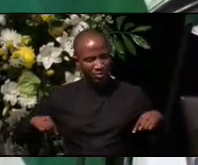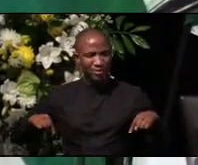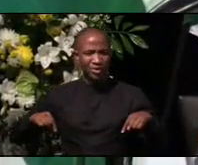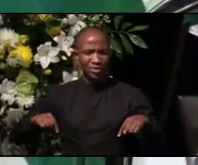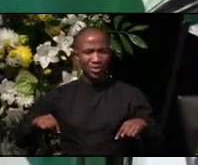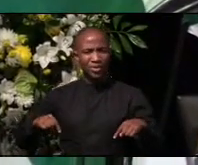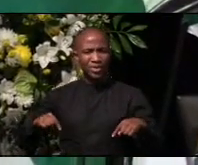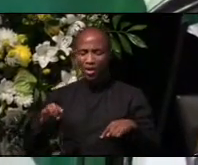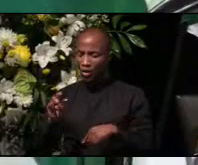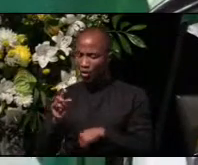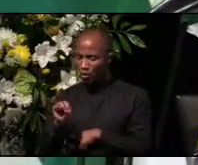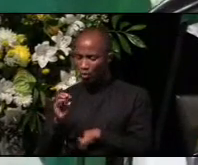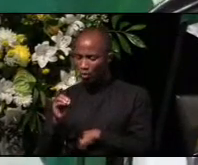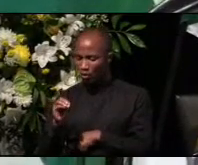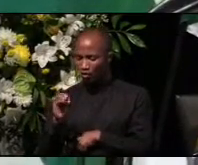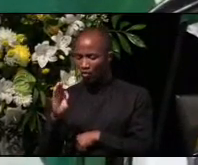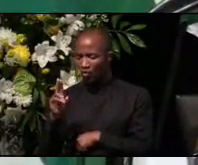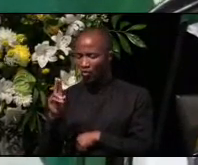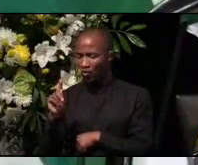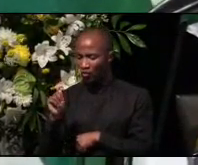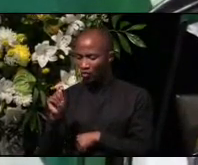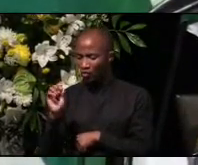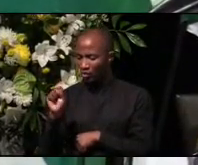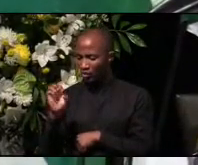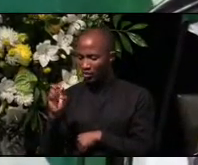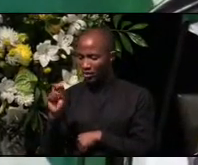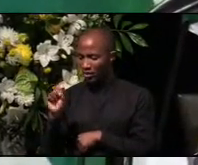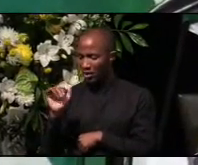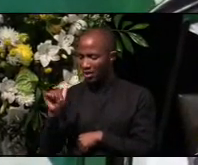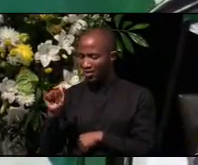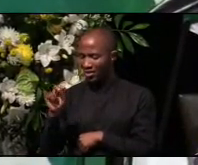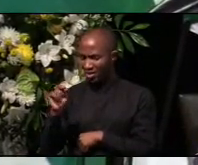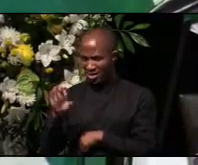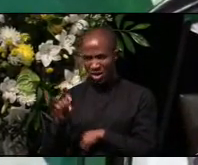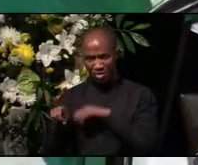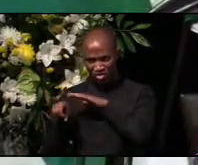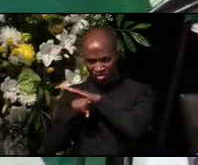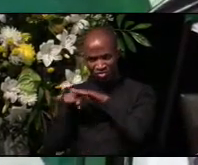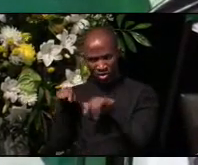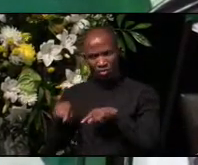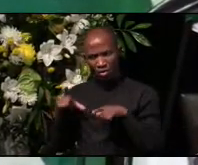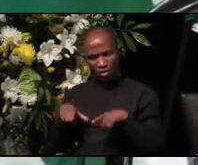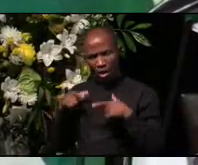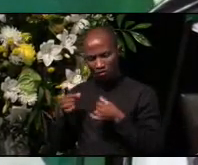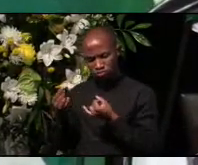Edwin mufutanyani spent a lot of time here in this District